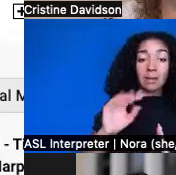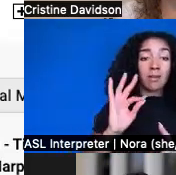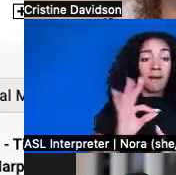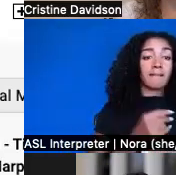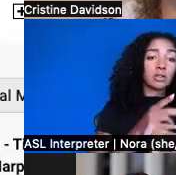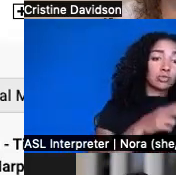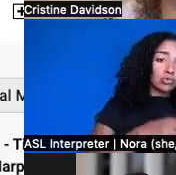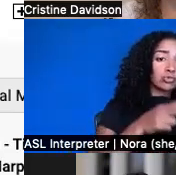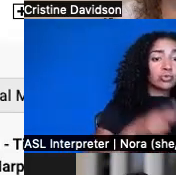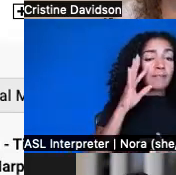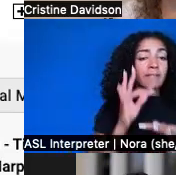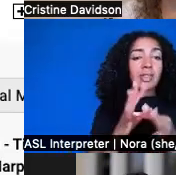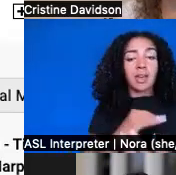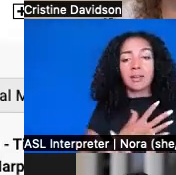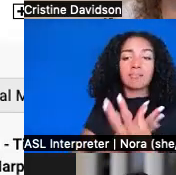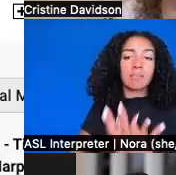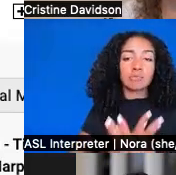and compassion.